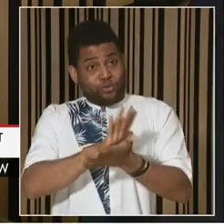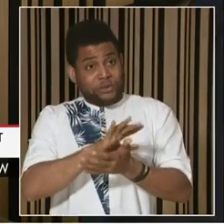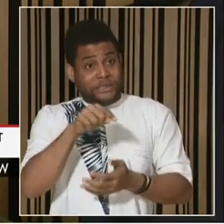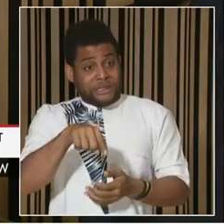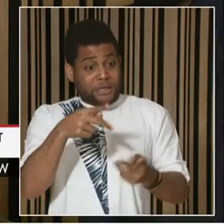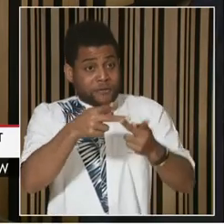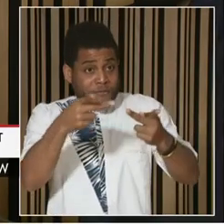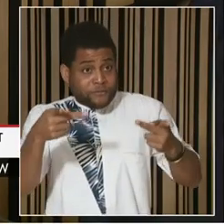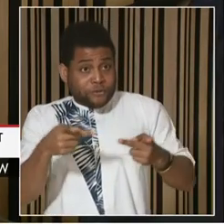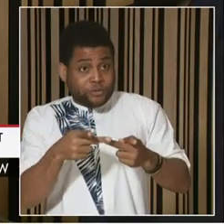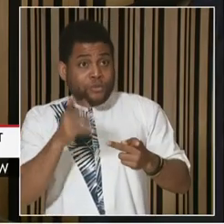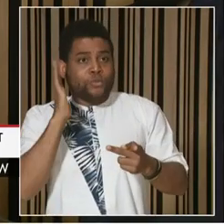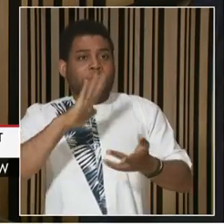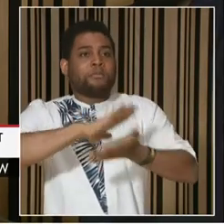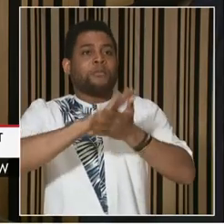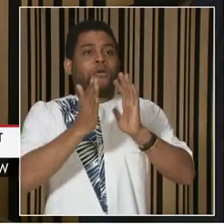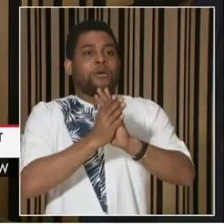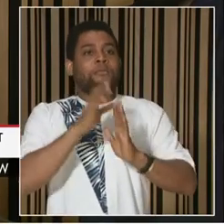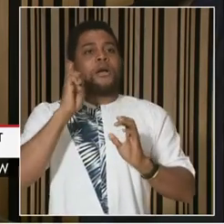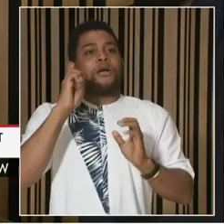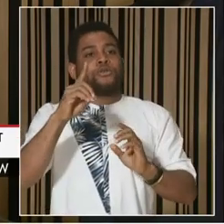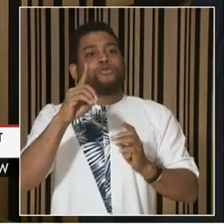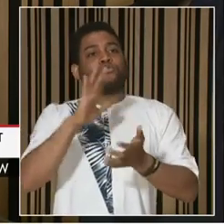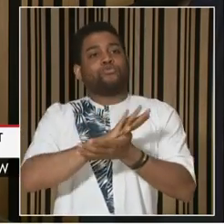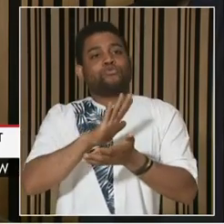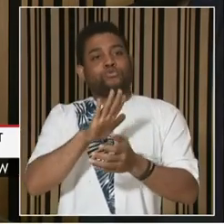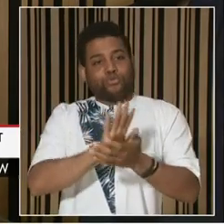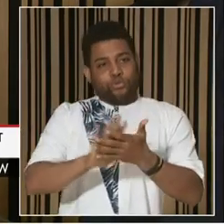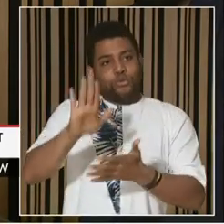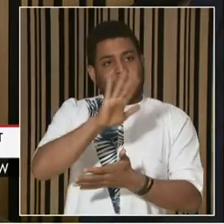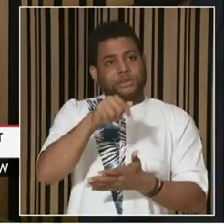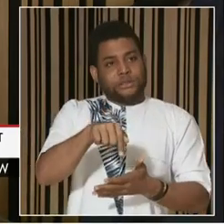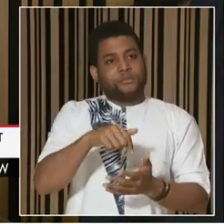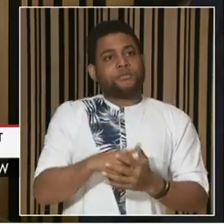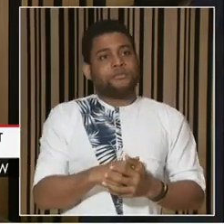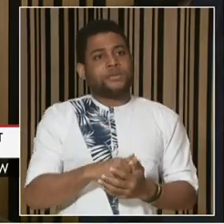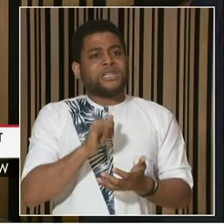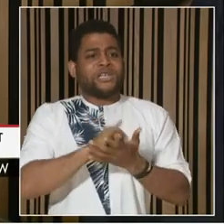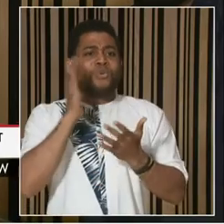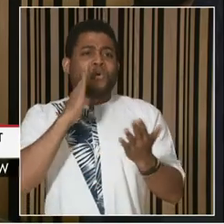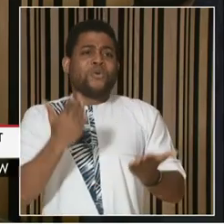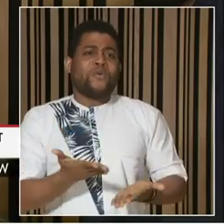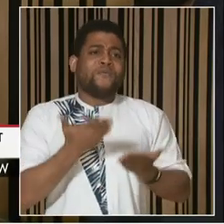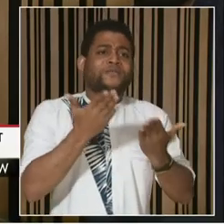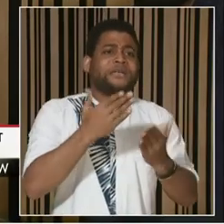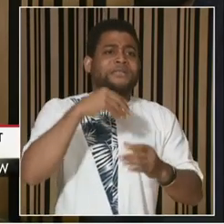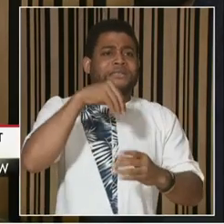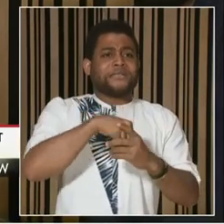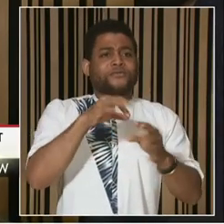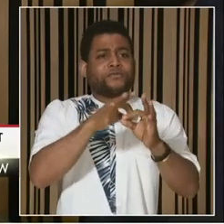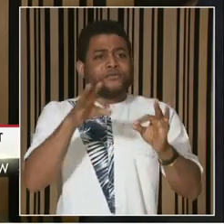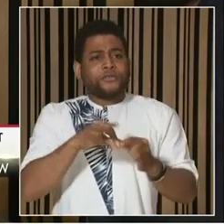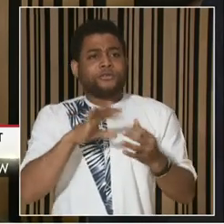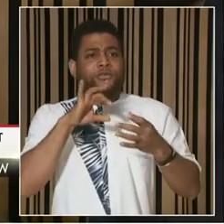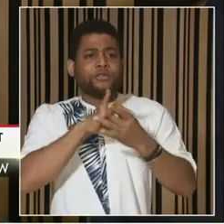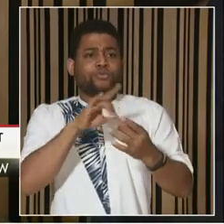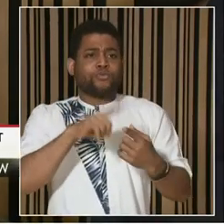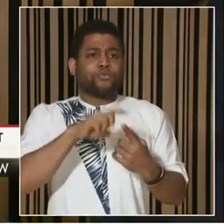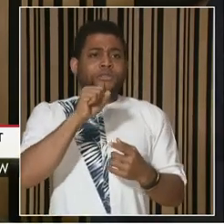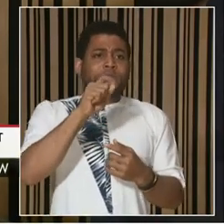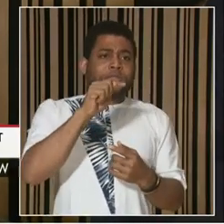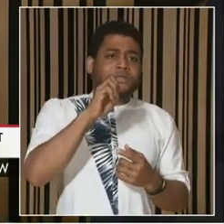be an educational campus that will offer offerings in the fields of STEM, environmental